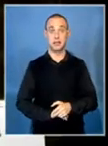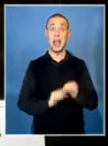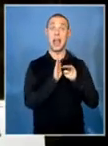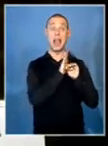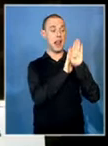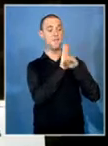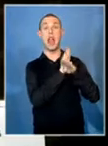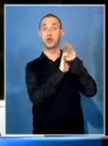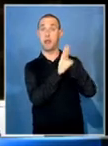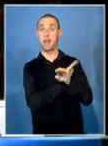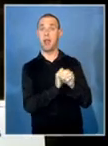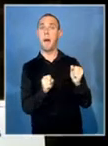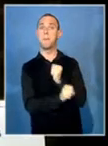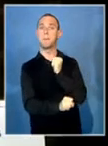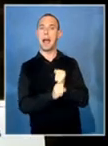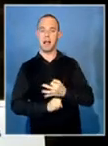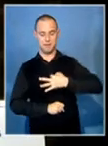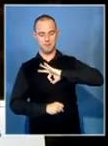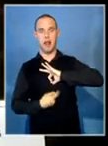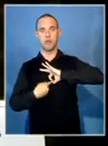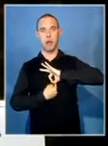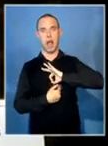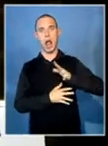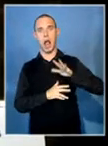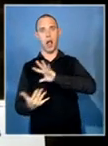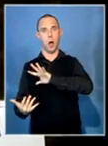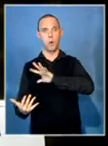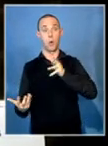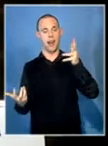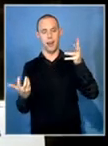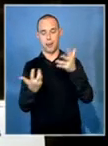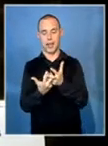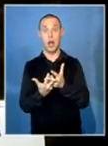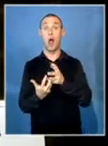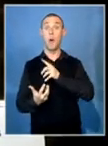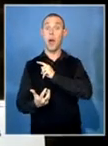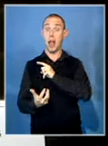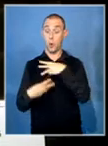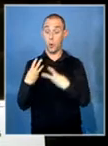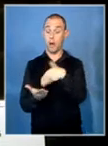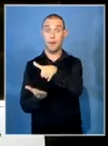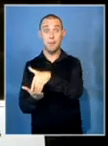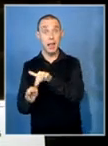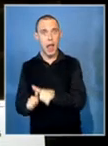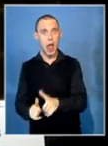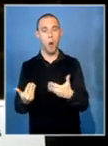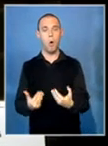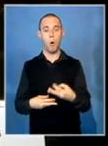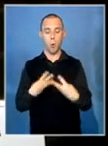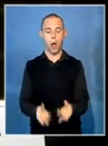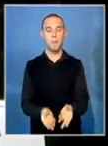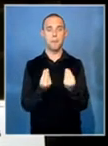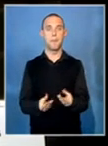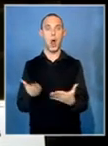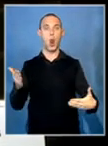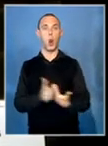on the increase in the total wage bill, as the impact of higher wages may be offset by job losses or slower employment creation. We are